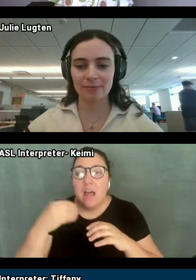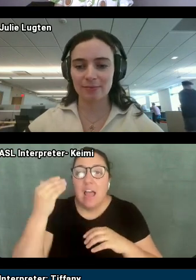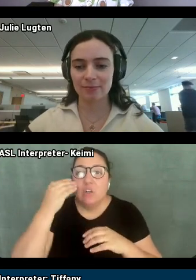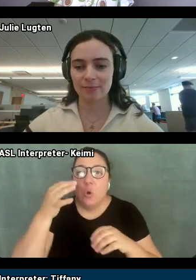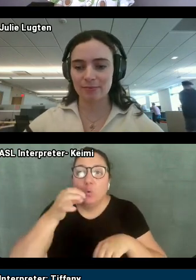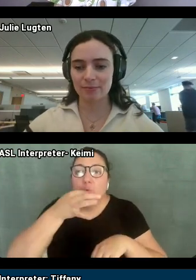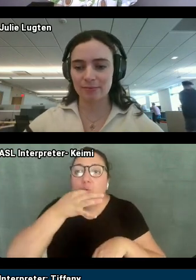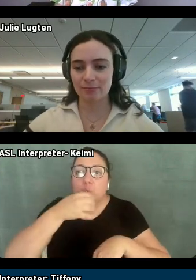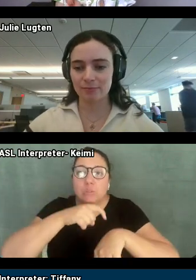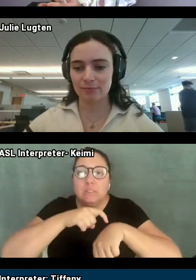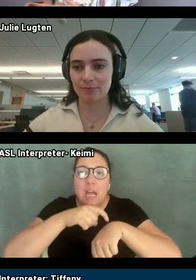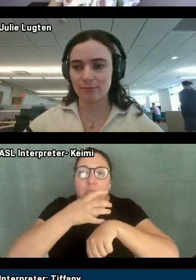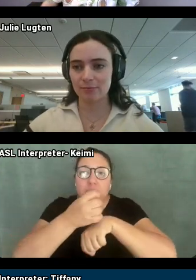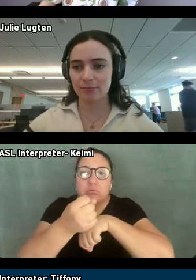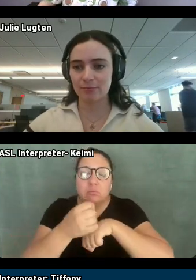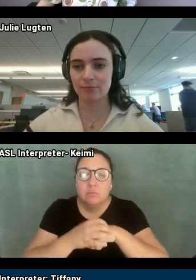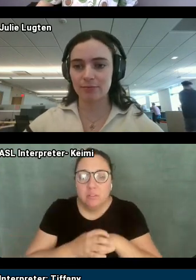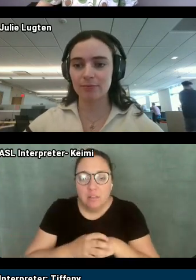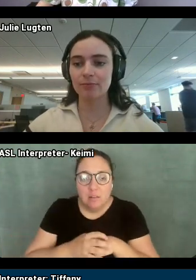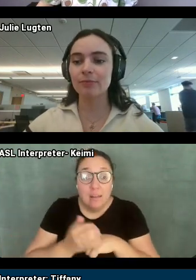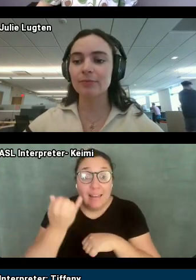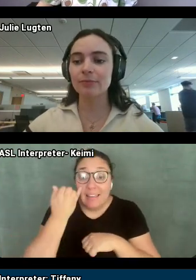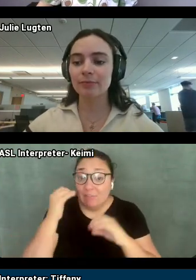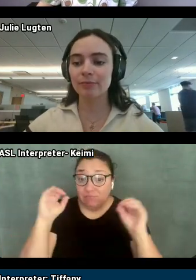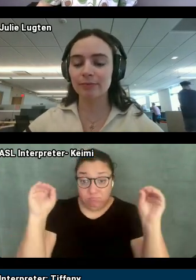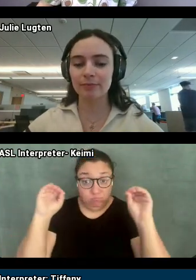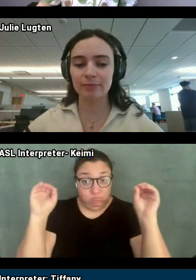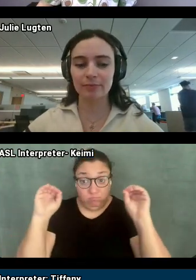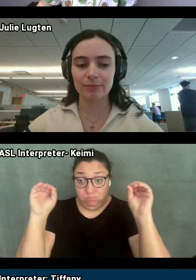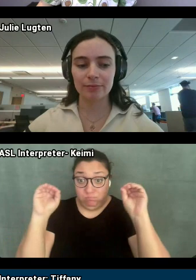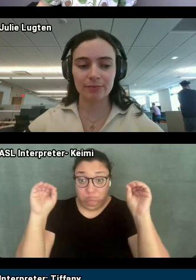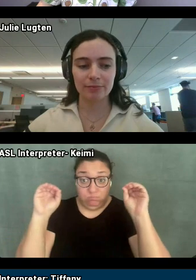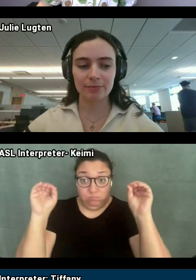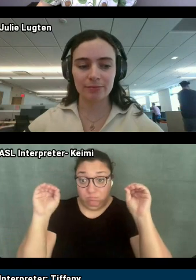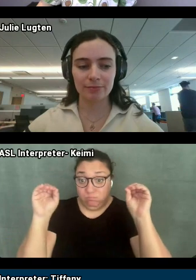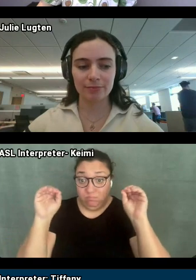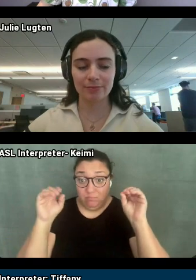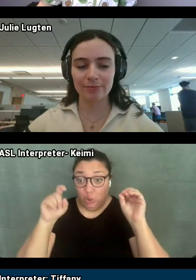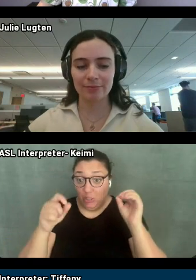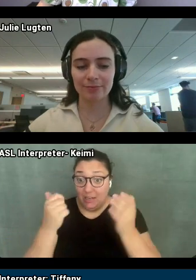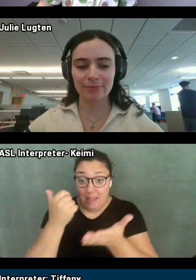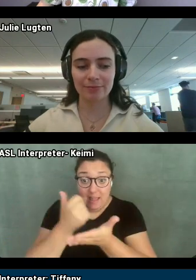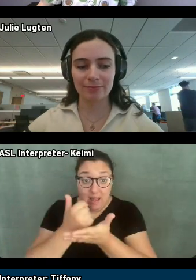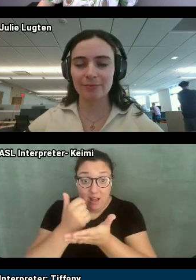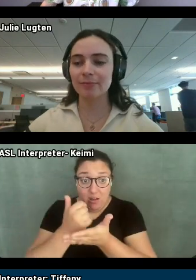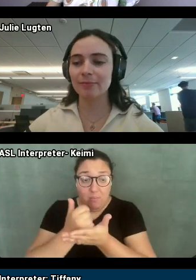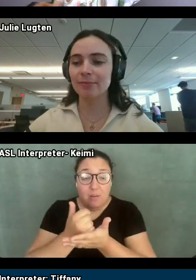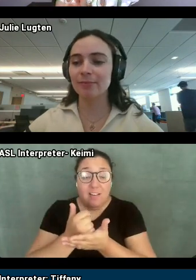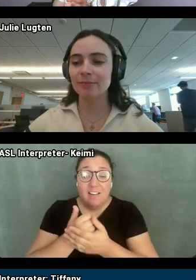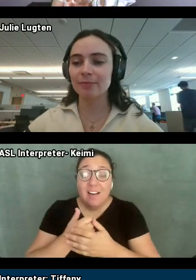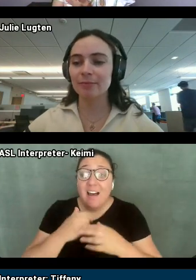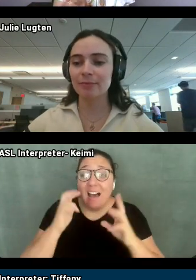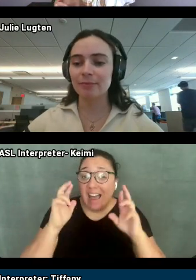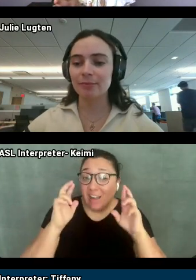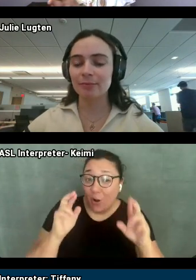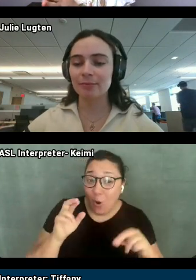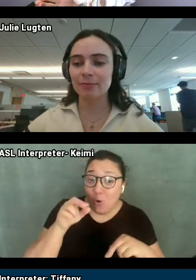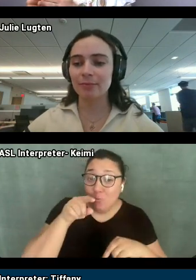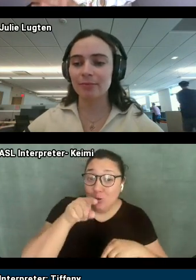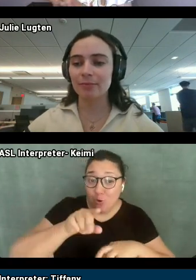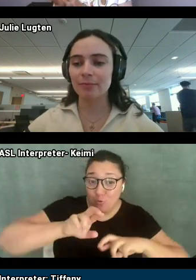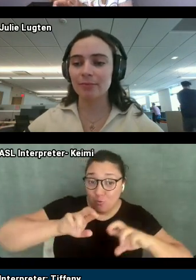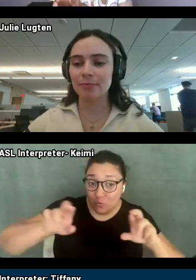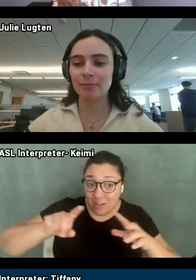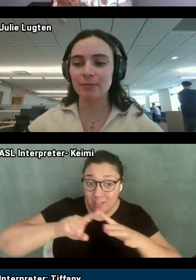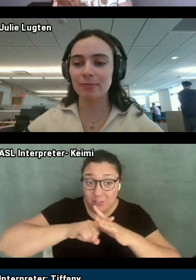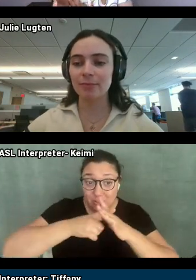to time. If there isn't anything that you need more help on, then I hope you guys are ready to get started on a